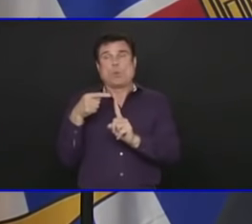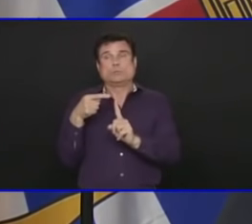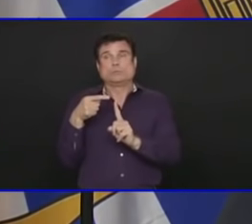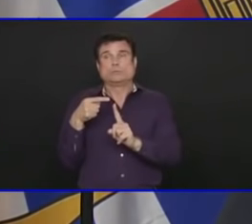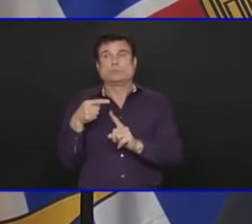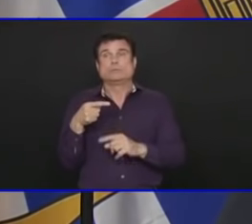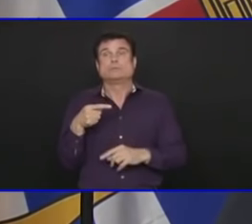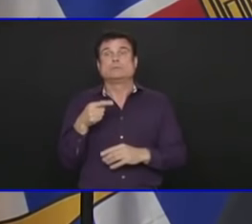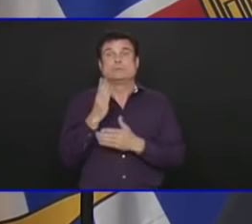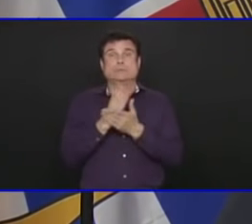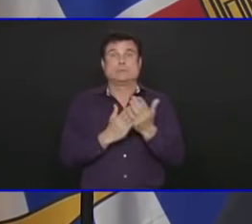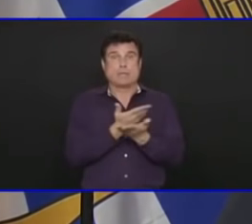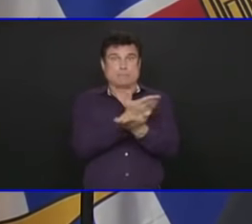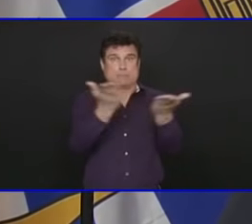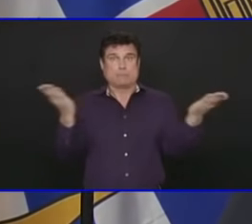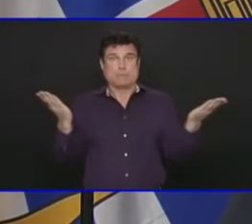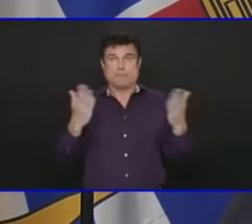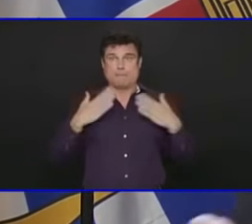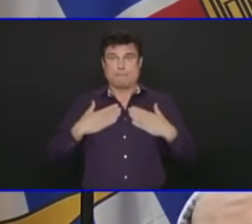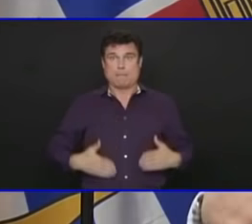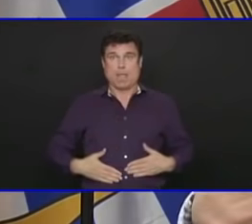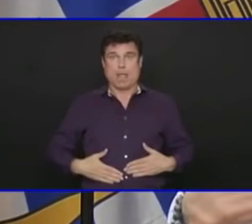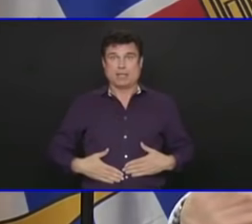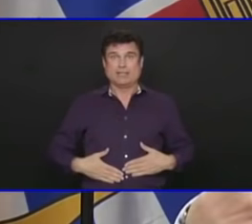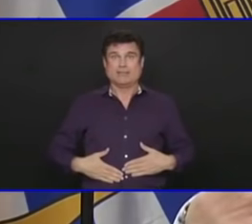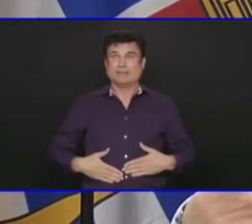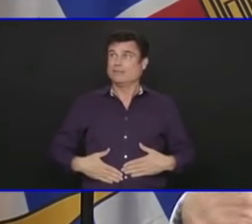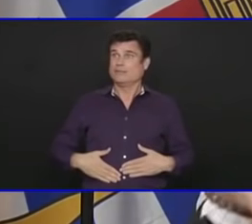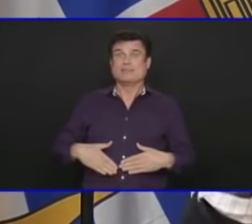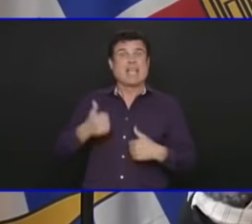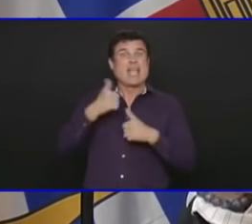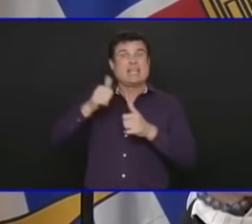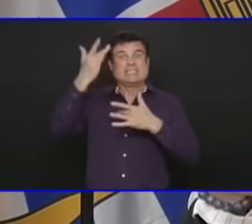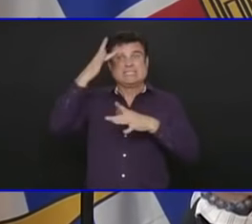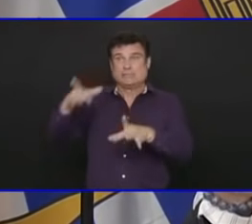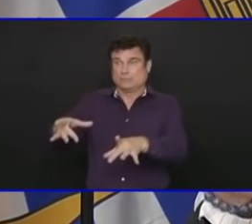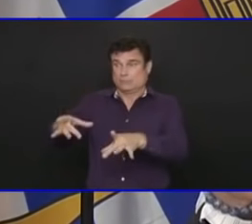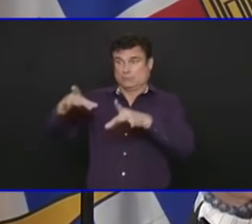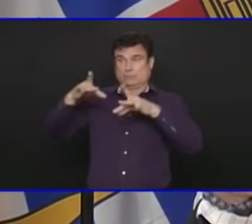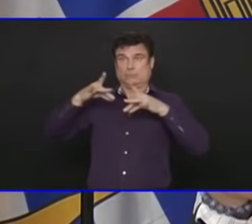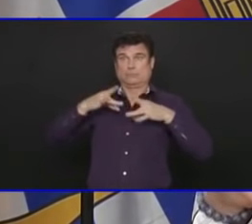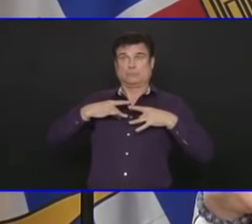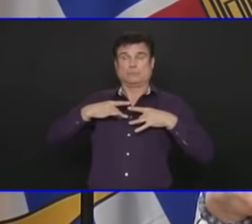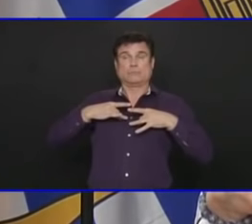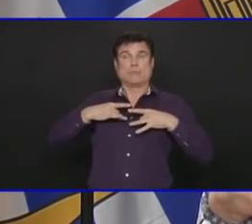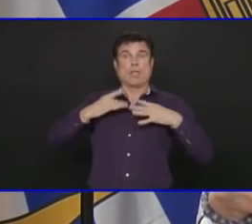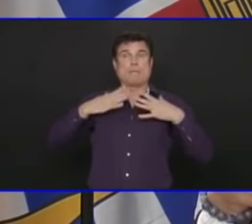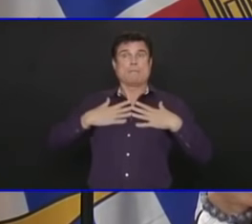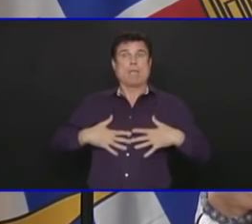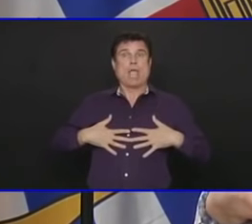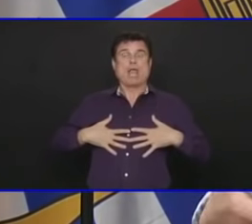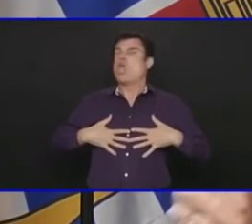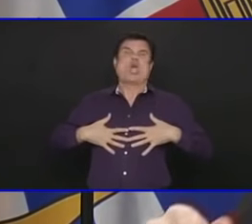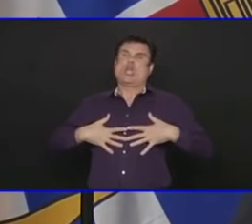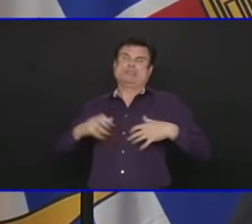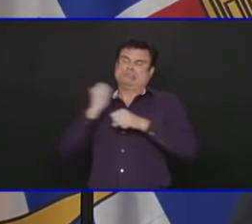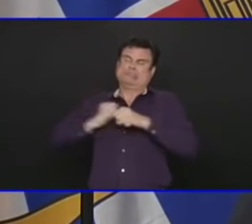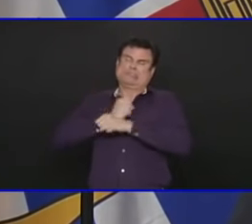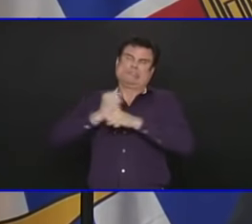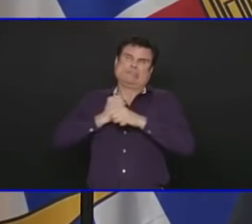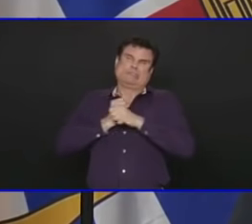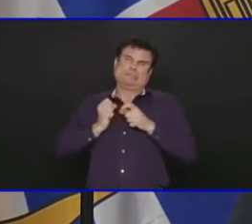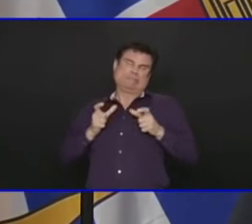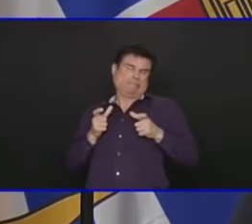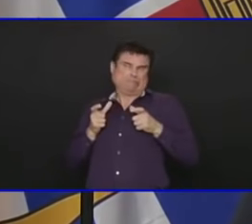proven yet. We do know that that one of the receptors that the virus binds to is called the